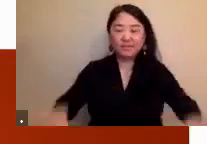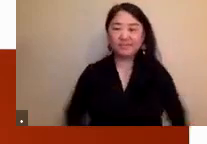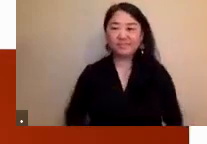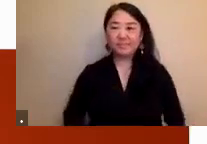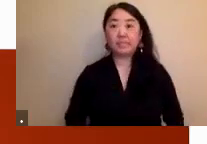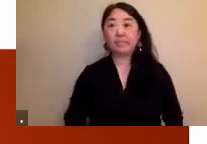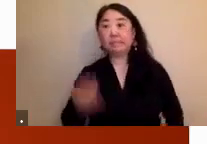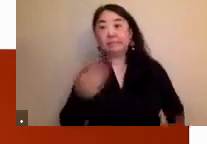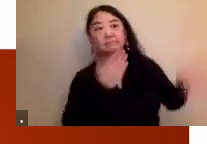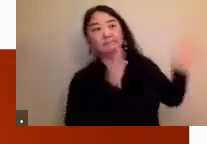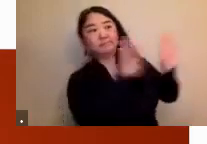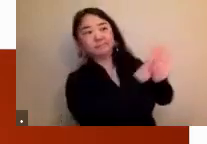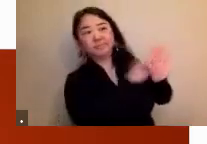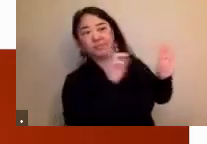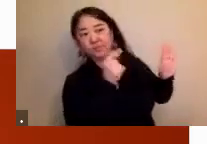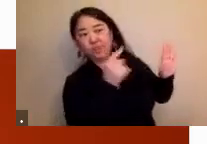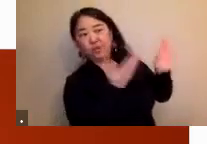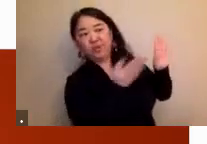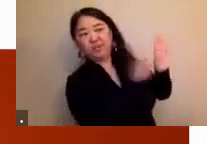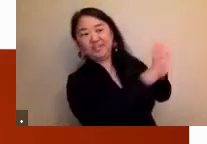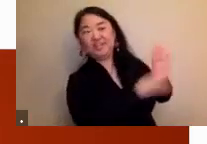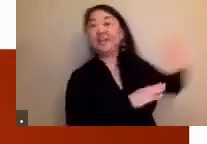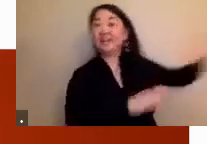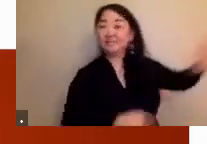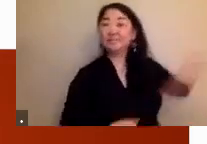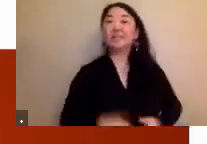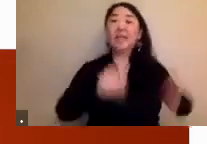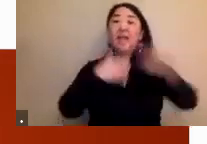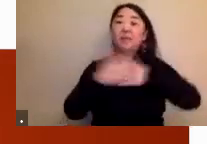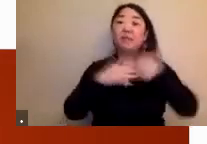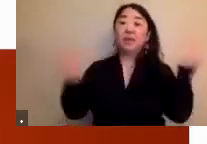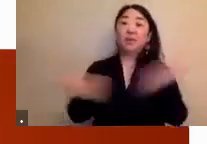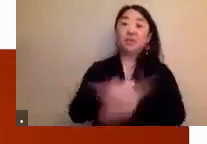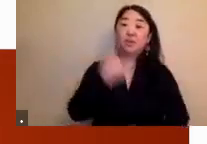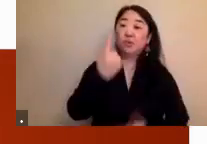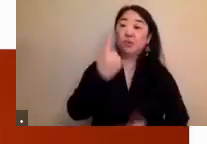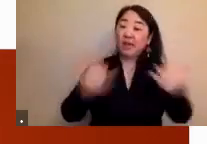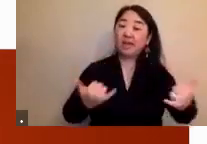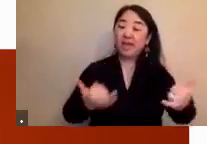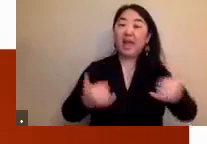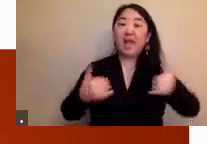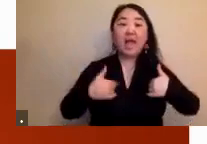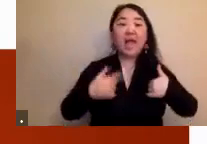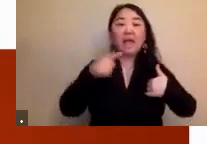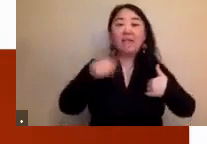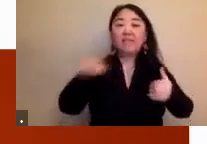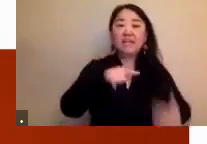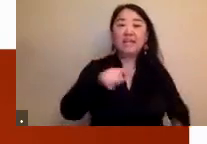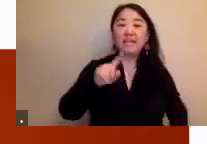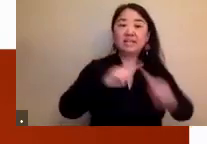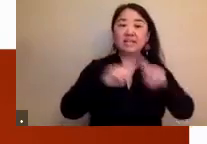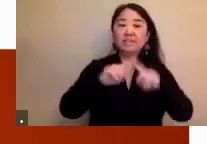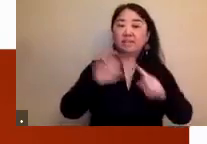So, and then finally, the newest thing that is hitting us really easily is these emission-free